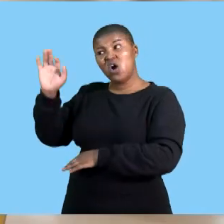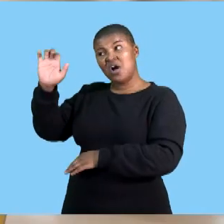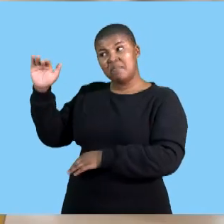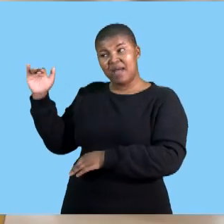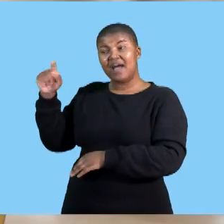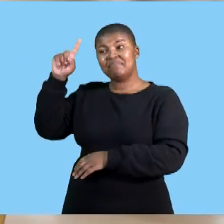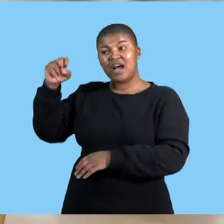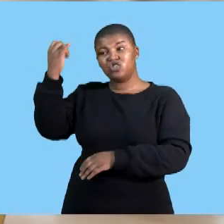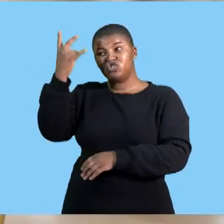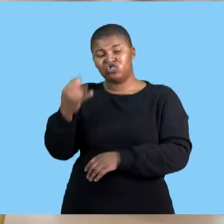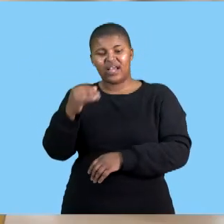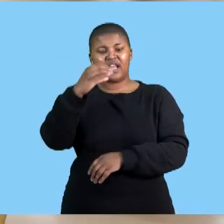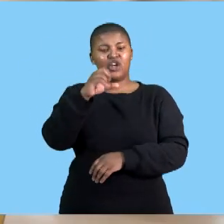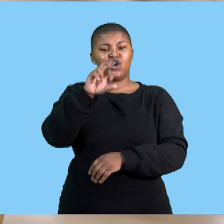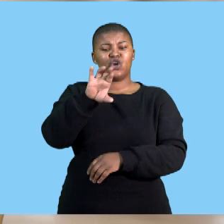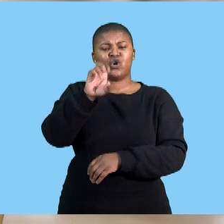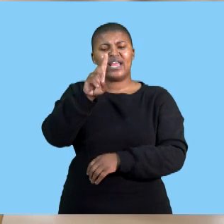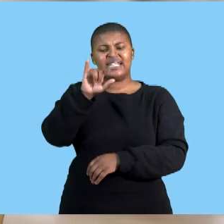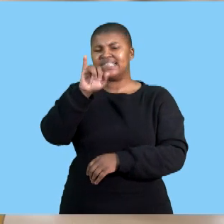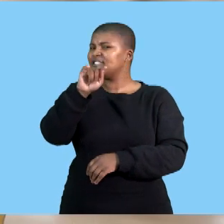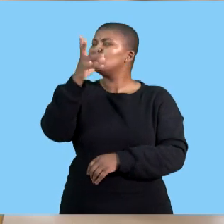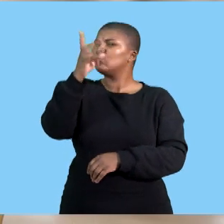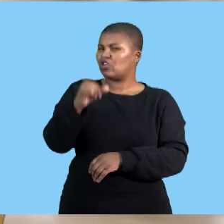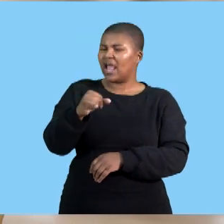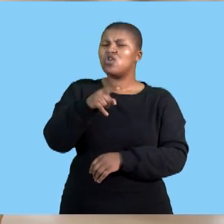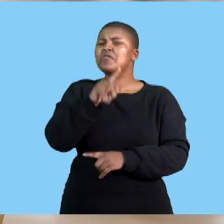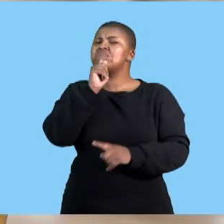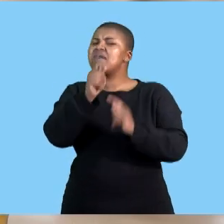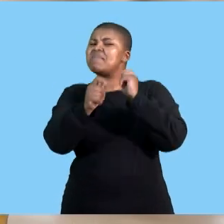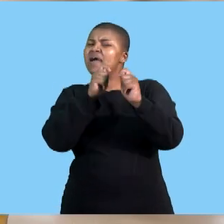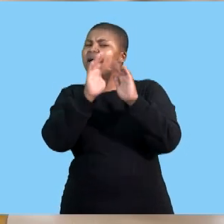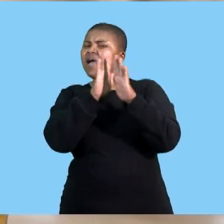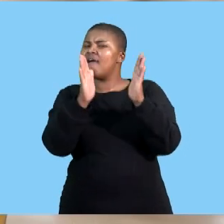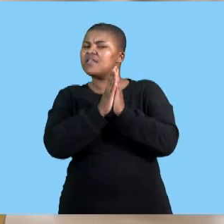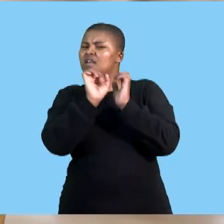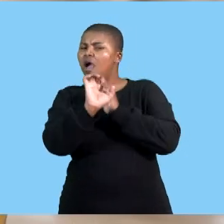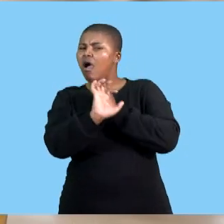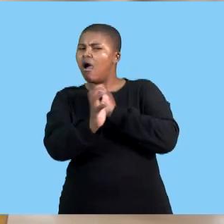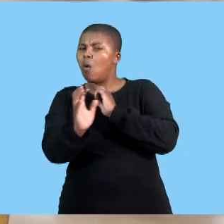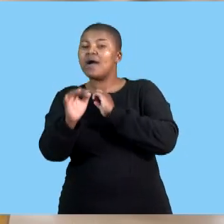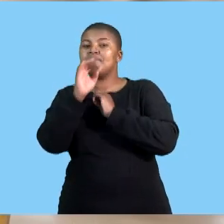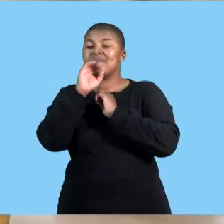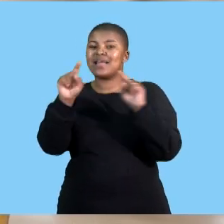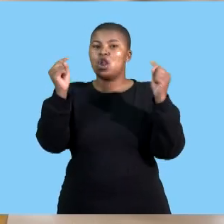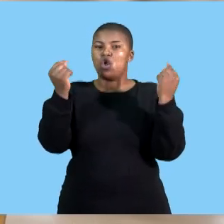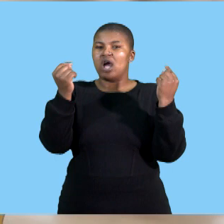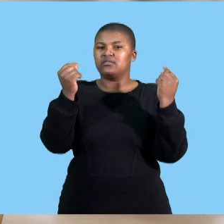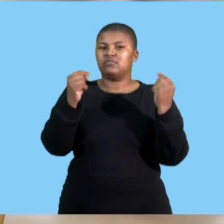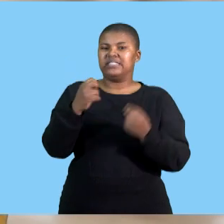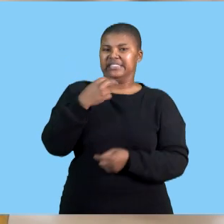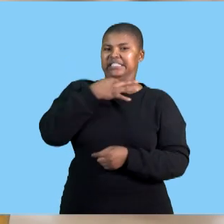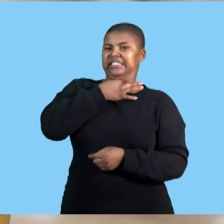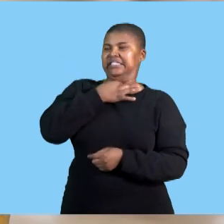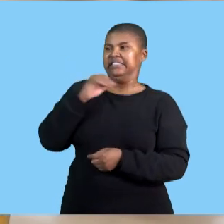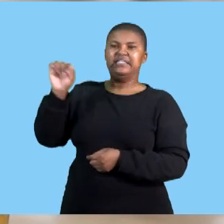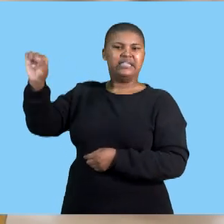obviously they need to do the credit check, checking how do you pay your debtors as a business so that they cannot put themselves at the